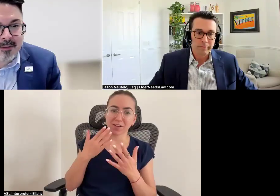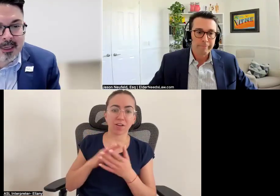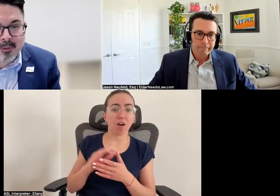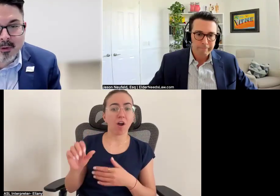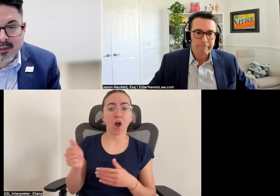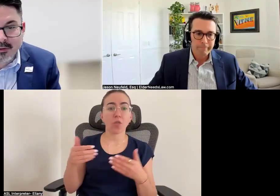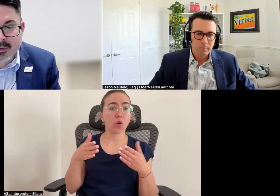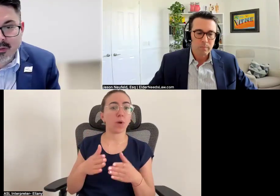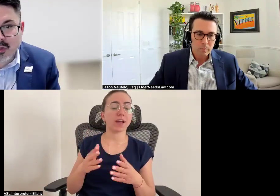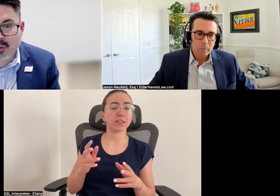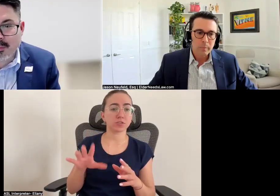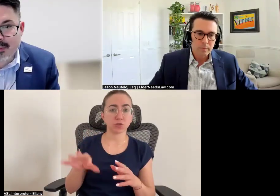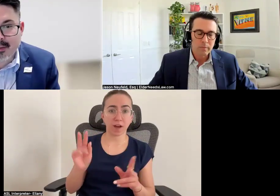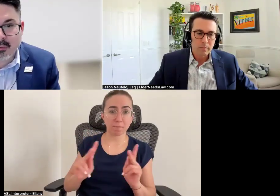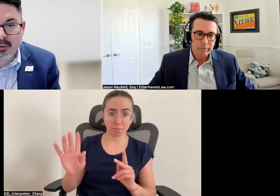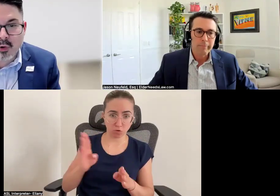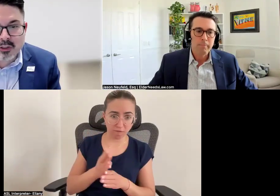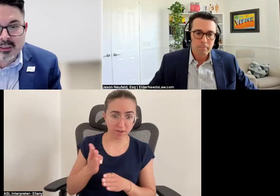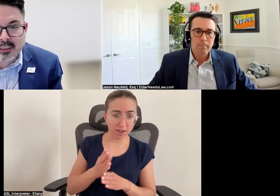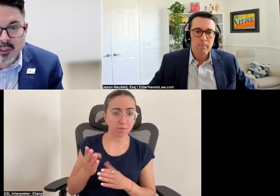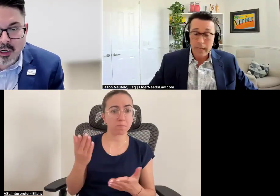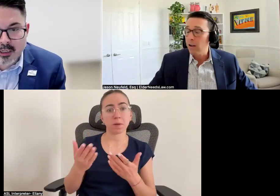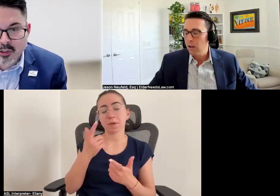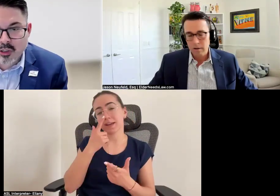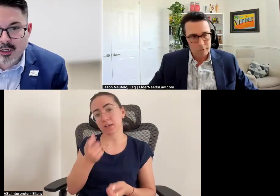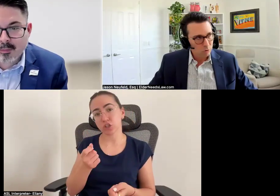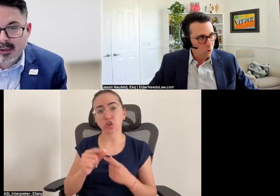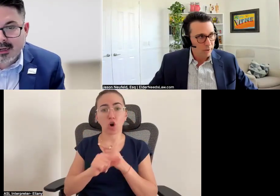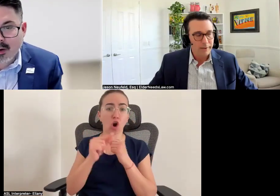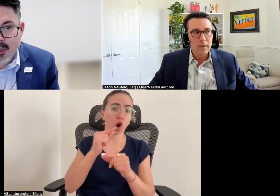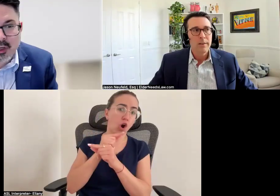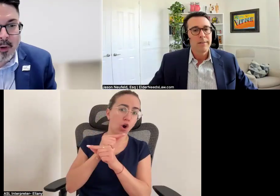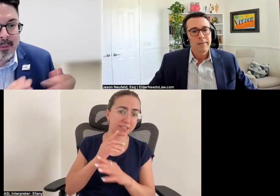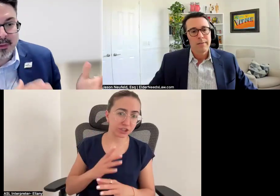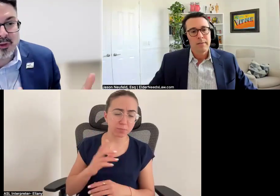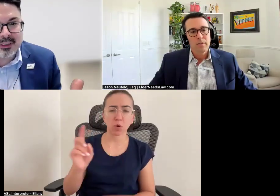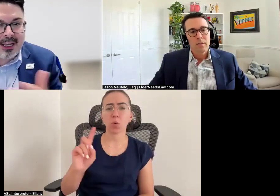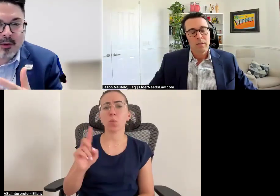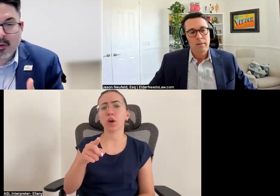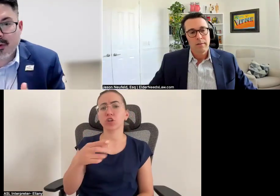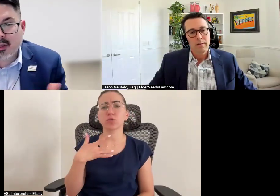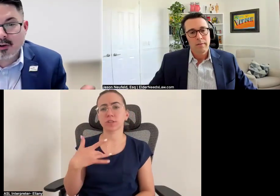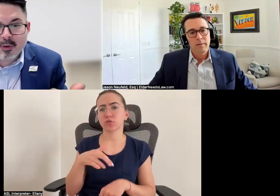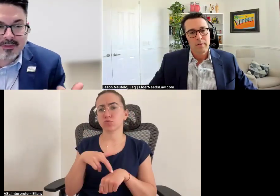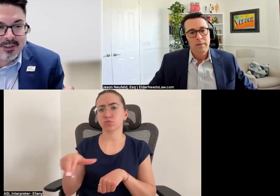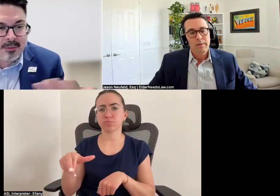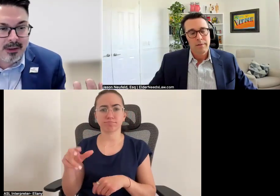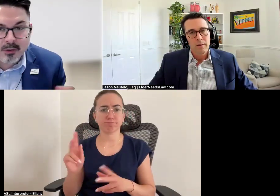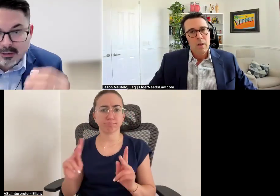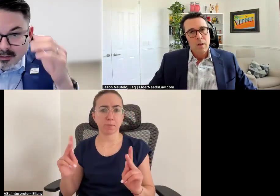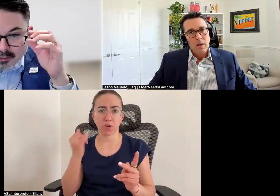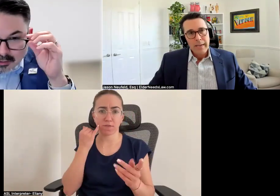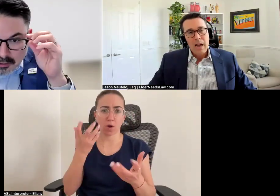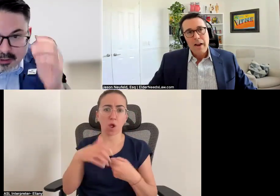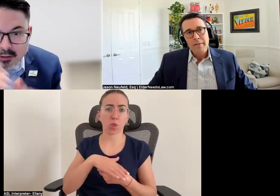to find people in your field. So maybe they're more interested in guardianship. Yeah, totally. Where do you point people to say, hey, where do I go if I want to find somebody